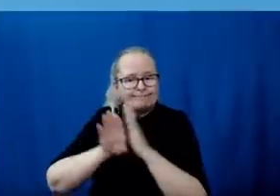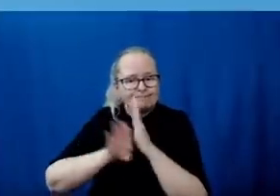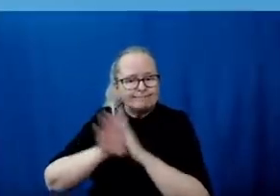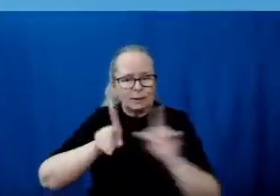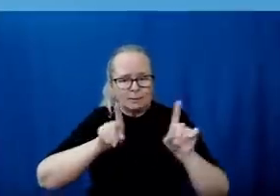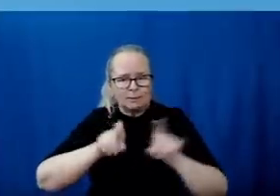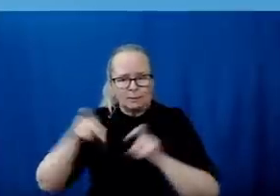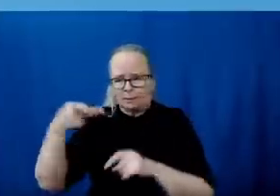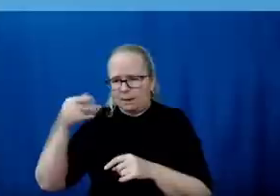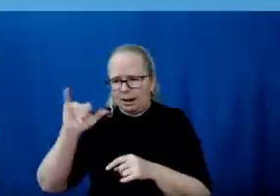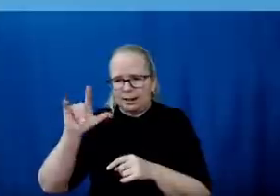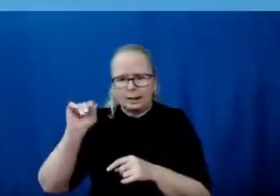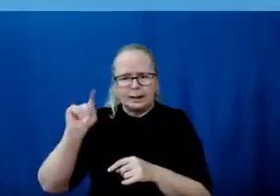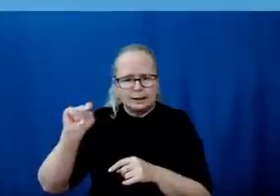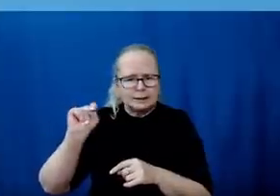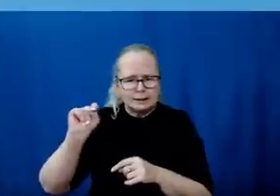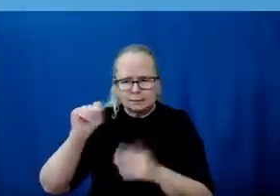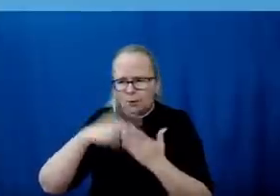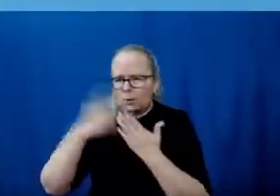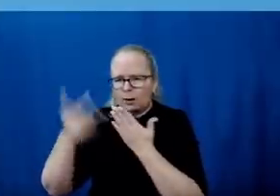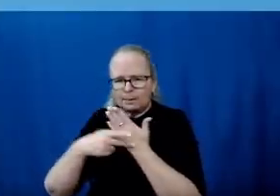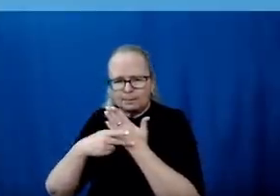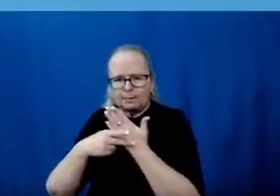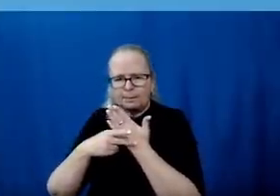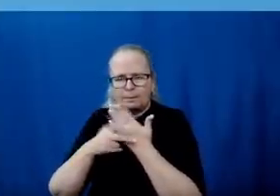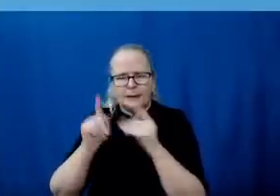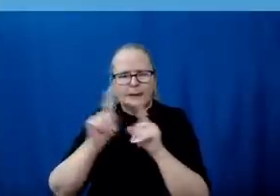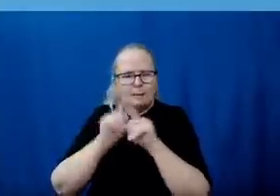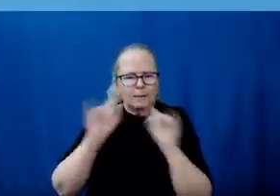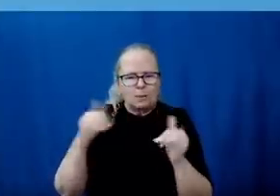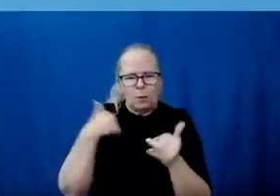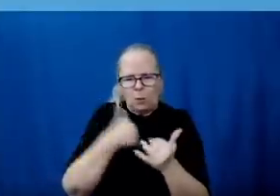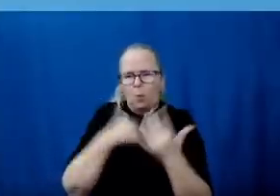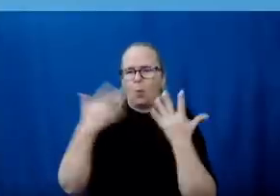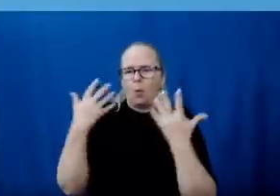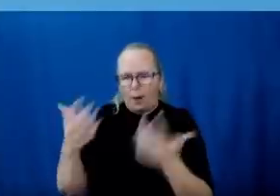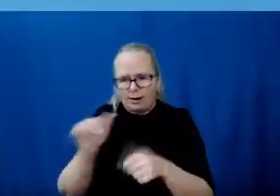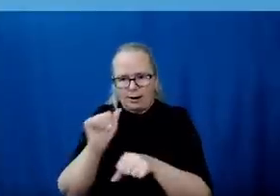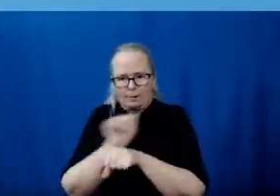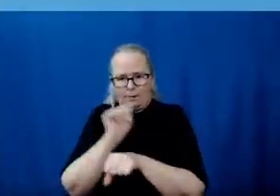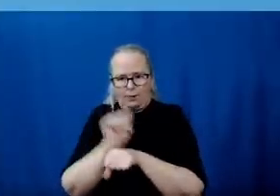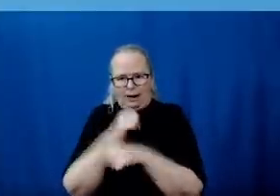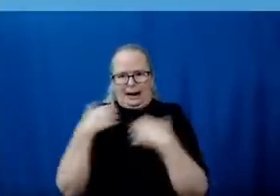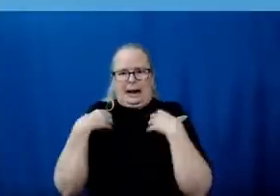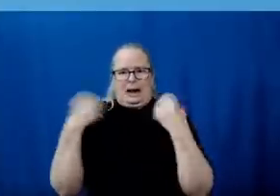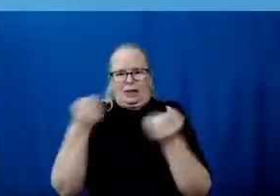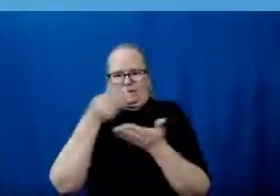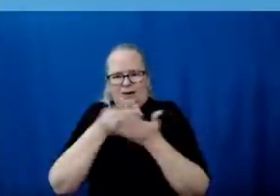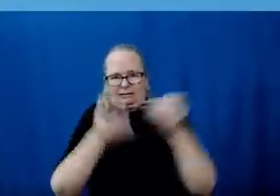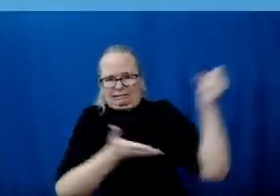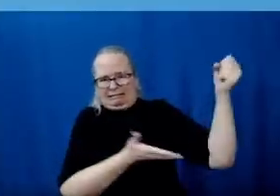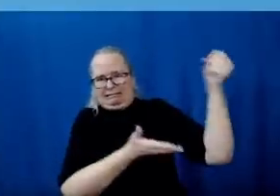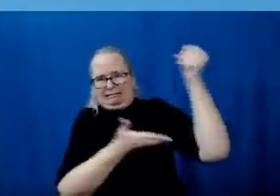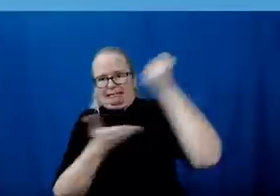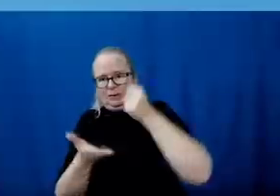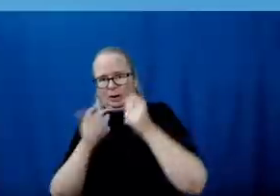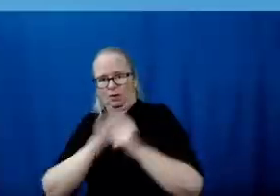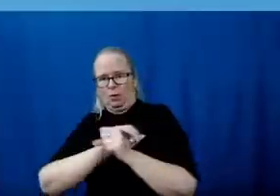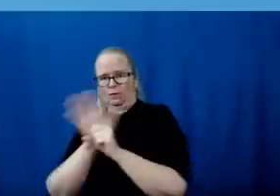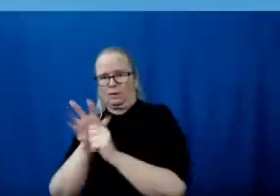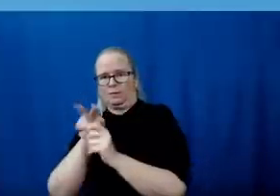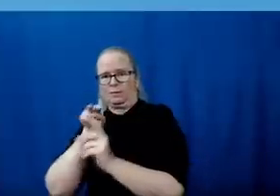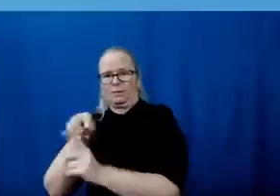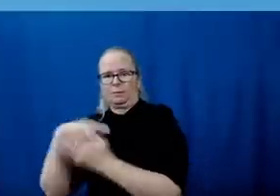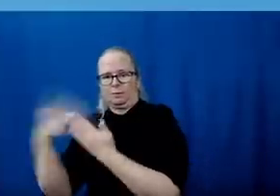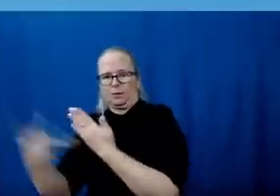we're hoping to develop a pilot program there while we still have our Alberta Health-funded COVID-19